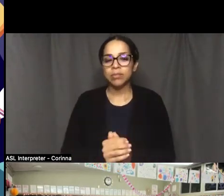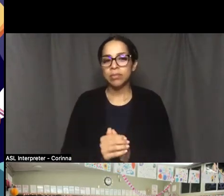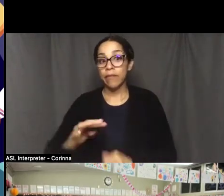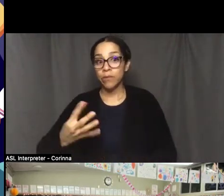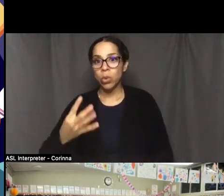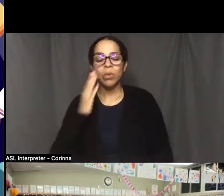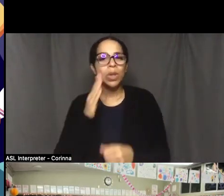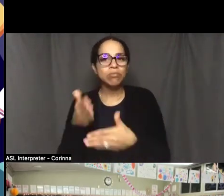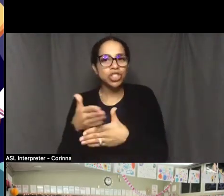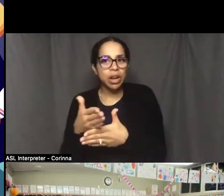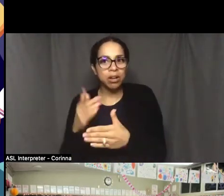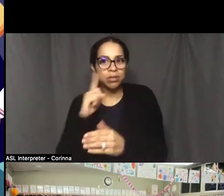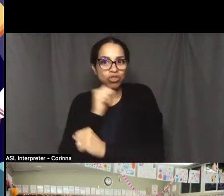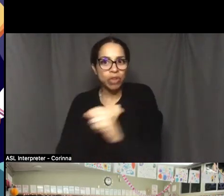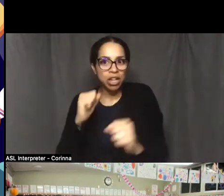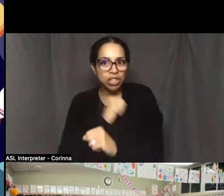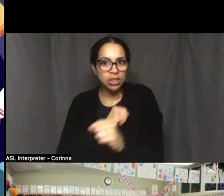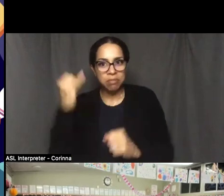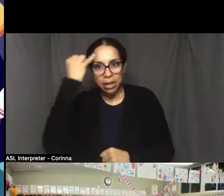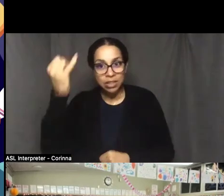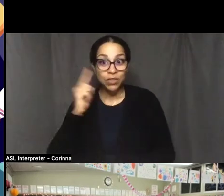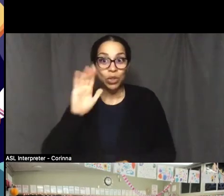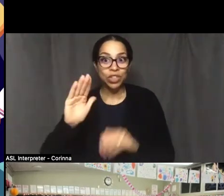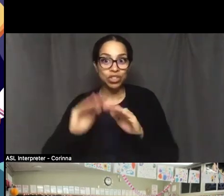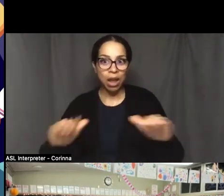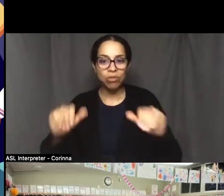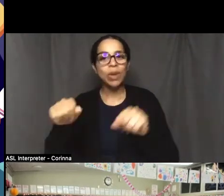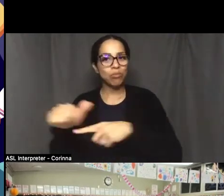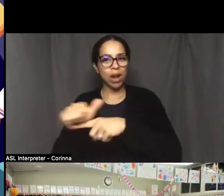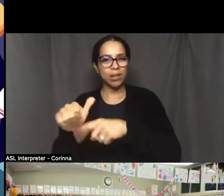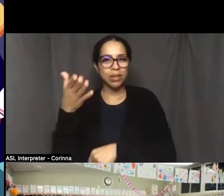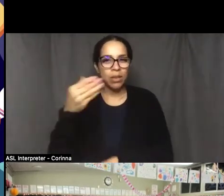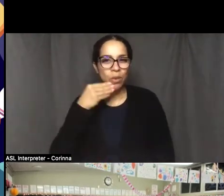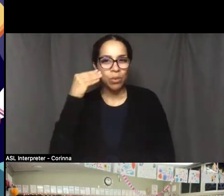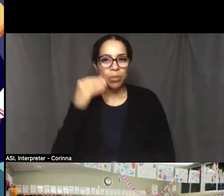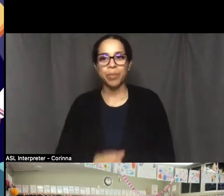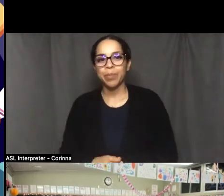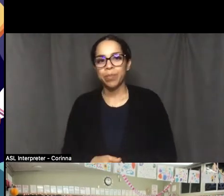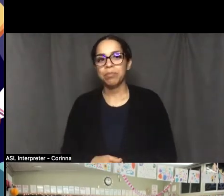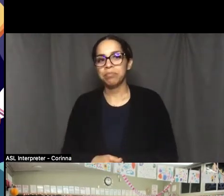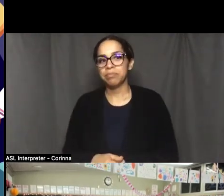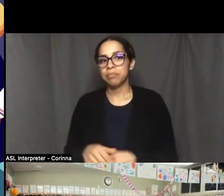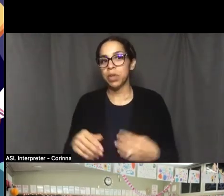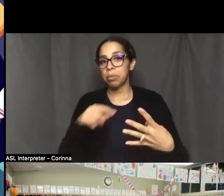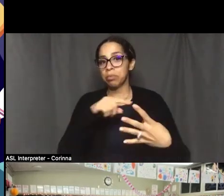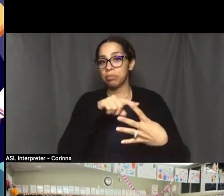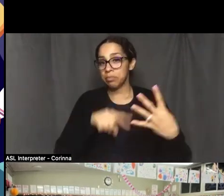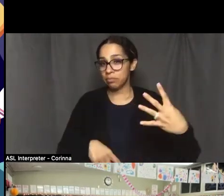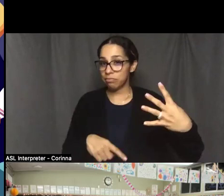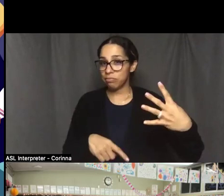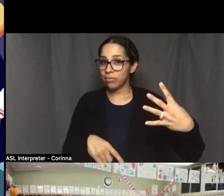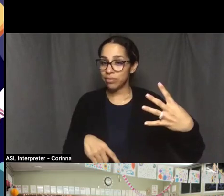you want to do some extra work for them at home. So here are some big ideas that we hope that you leave our training